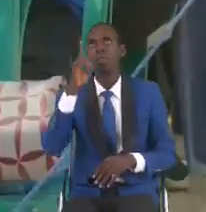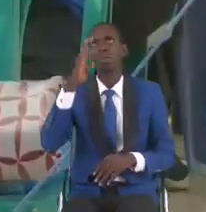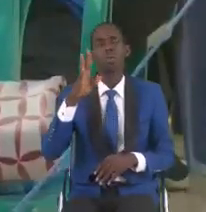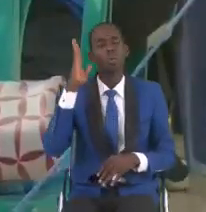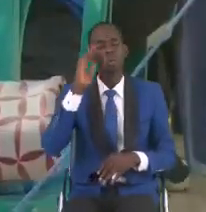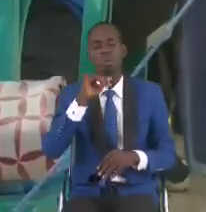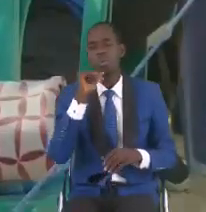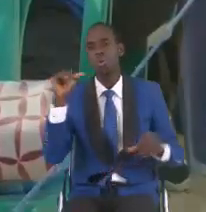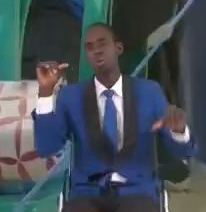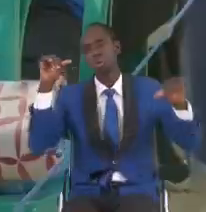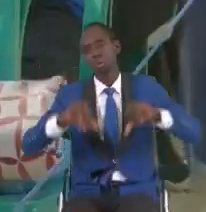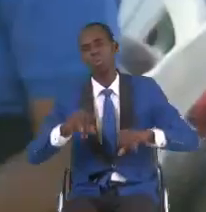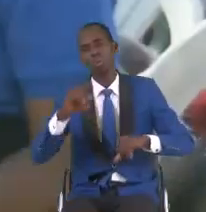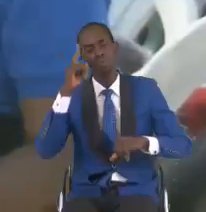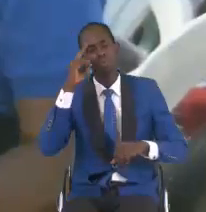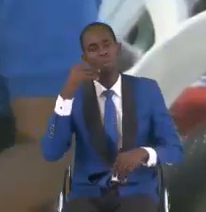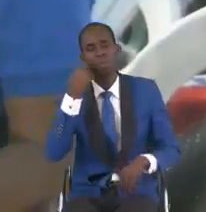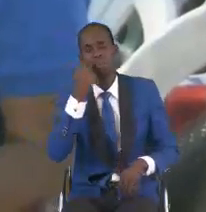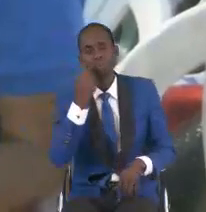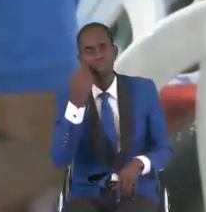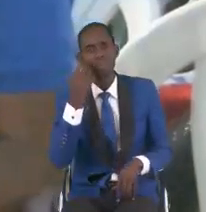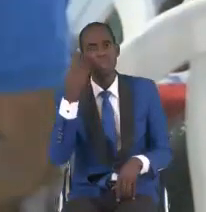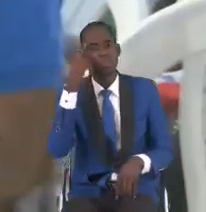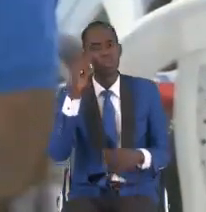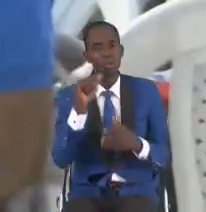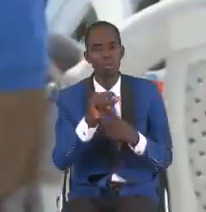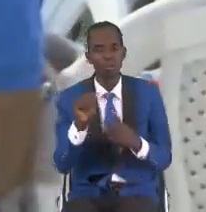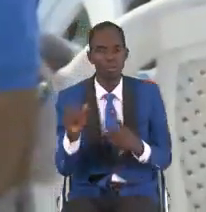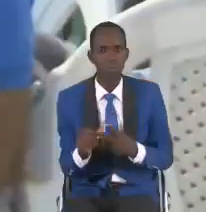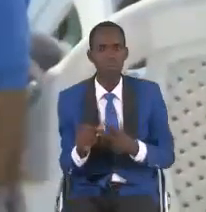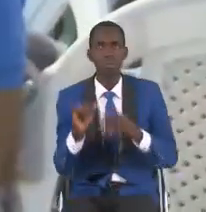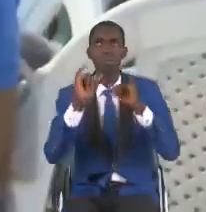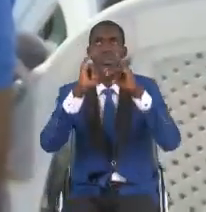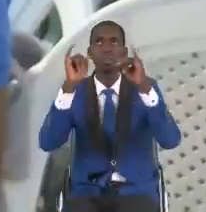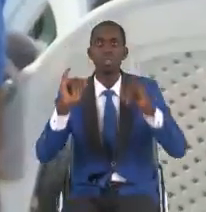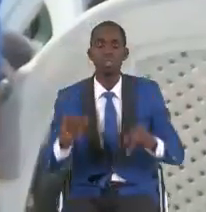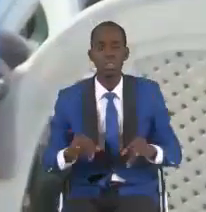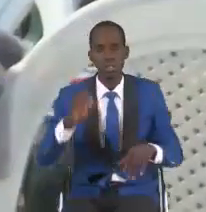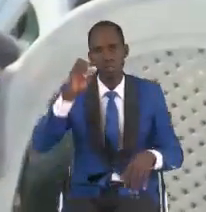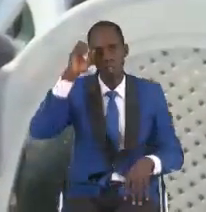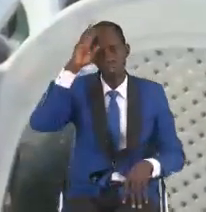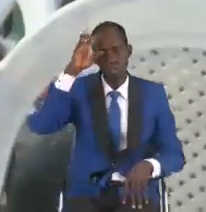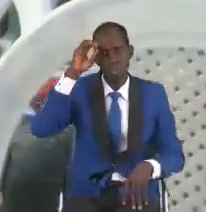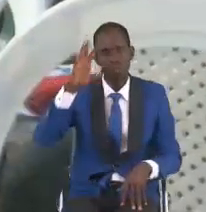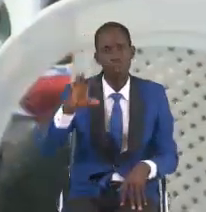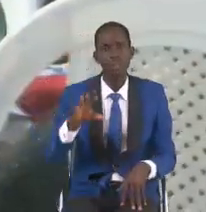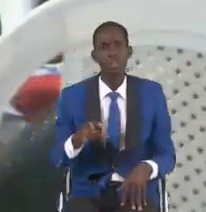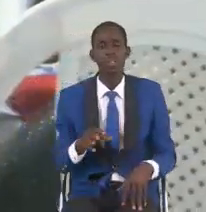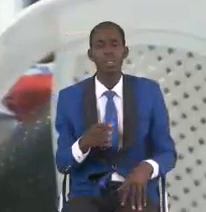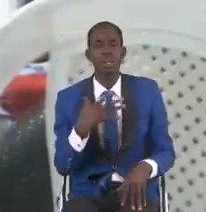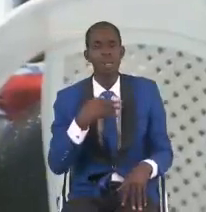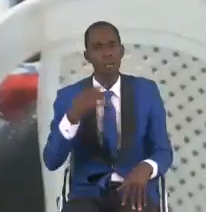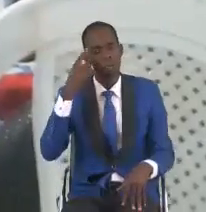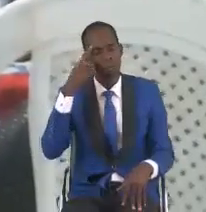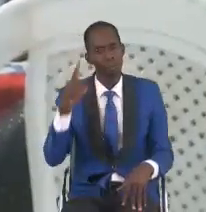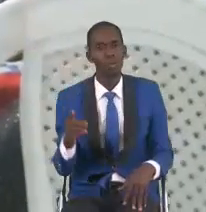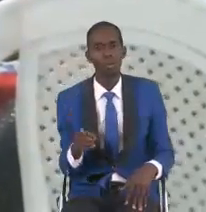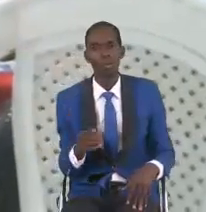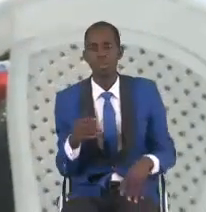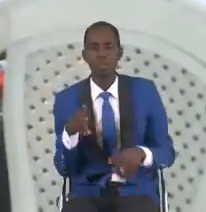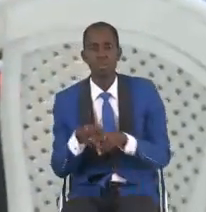anything, for fornication, for adultery, for idolatry, and for witchcraft, and for sorcery, and for emulations, and